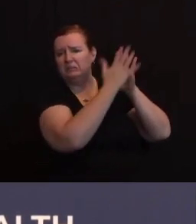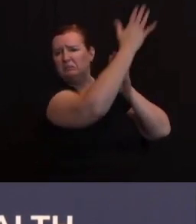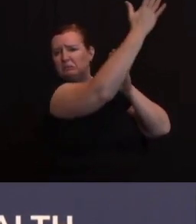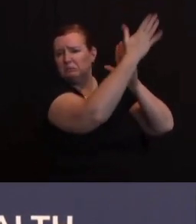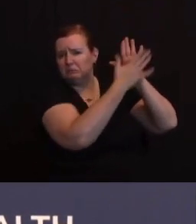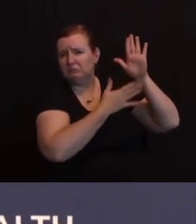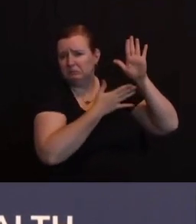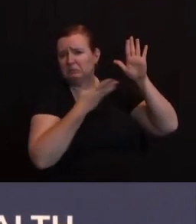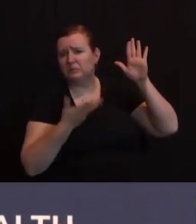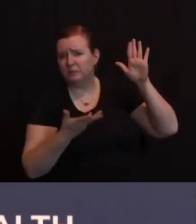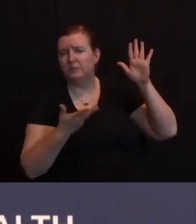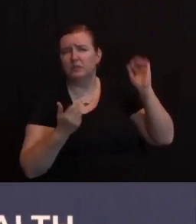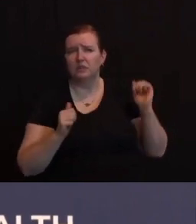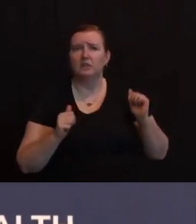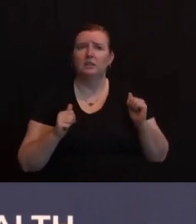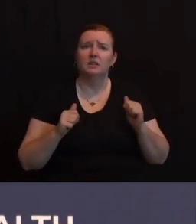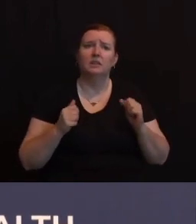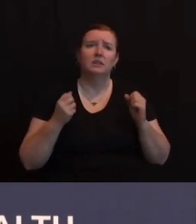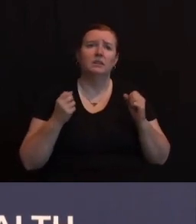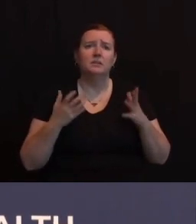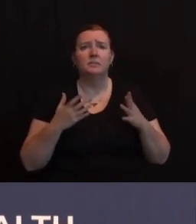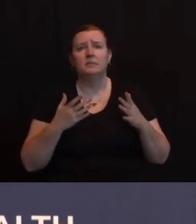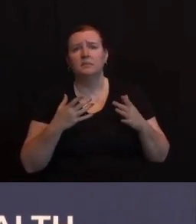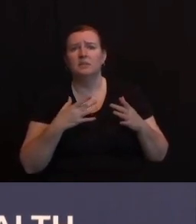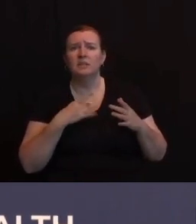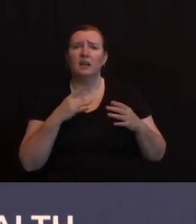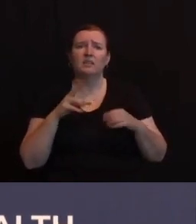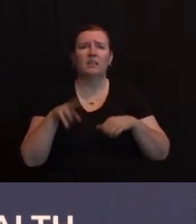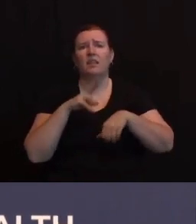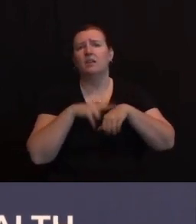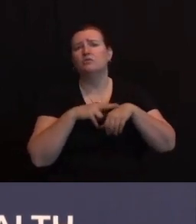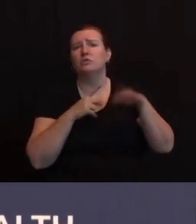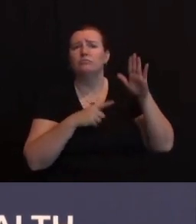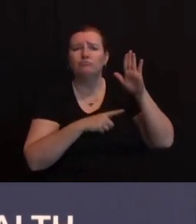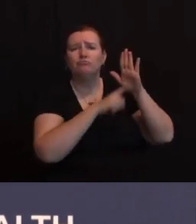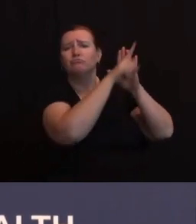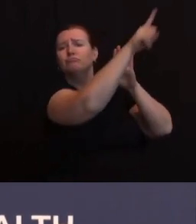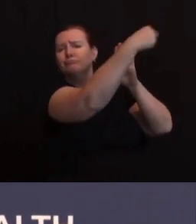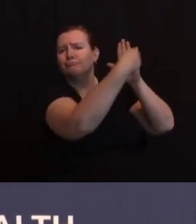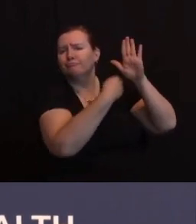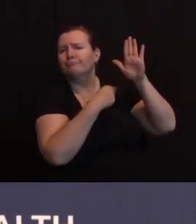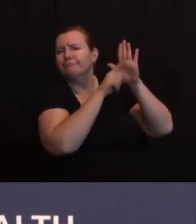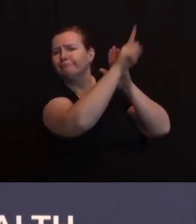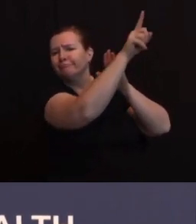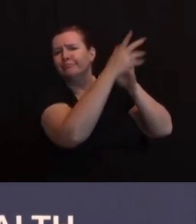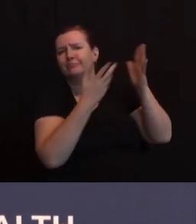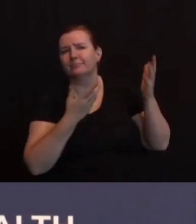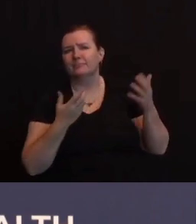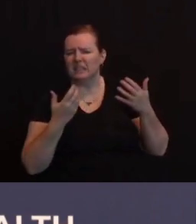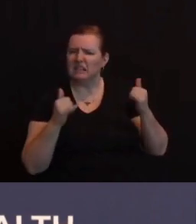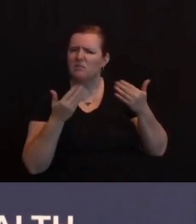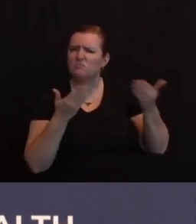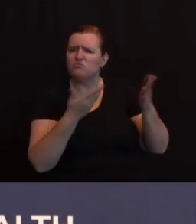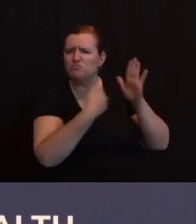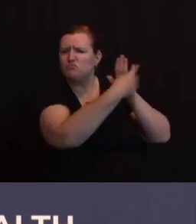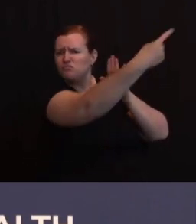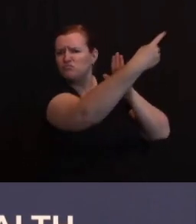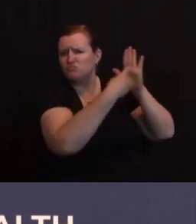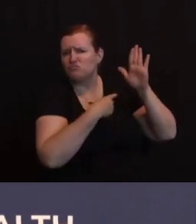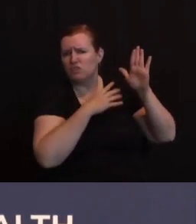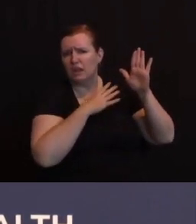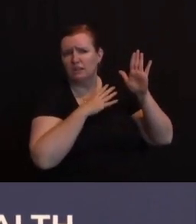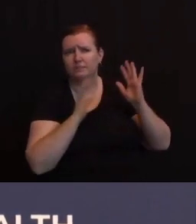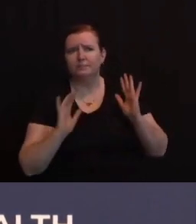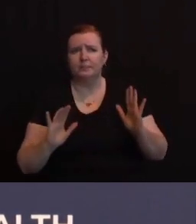of natural travel, vacation or otherwise, schools, et cetera, that would go on. I'll jump to the last question.